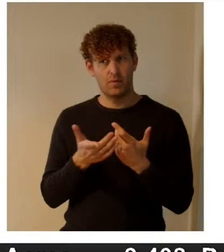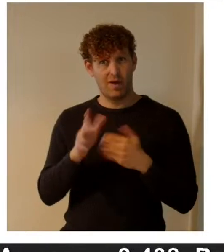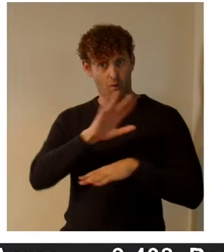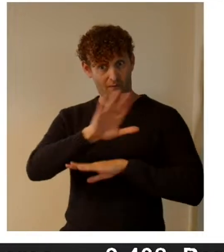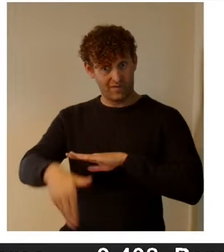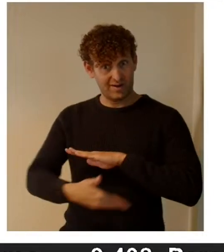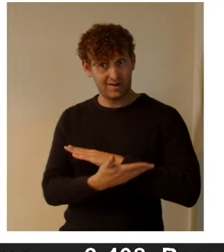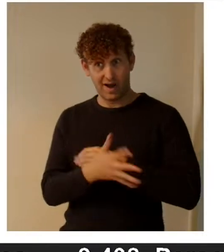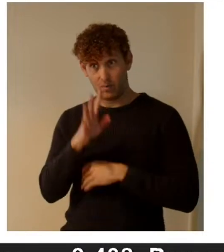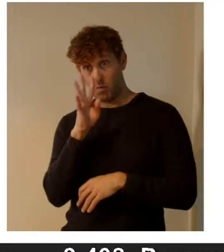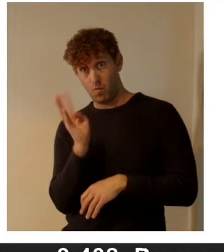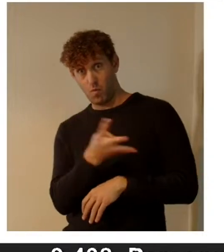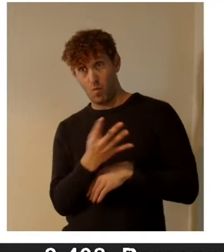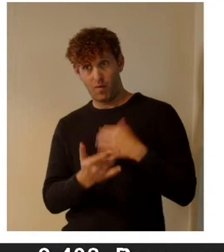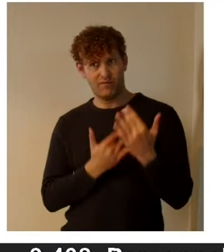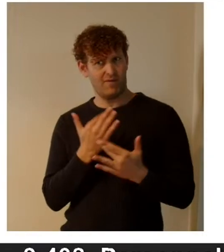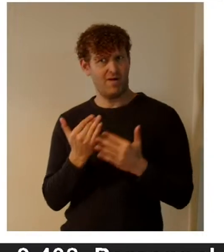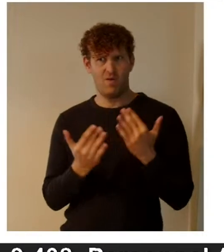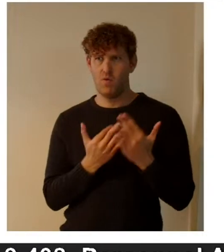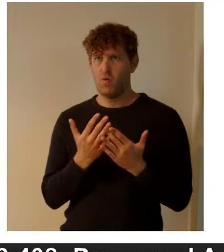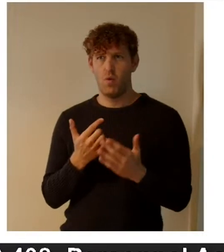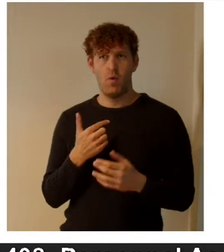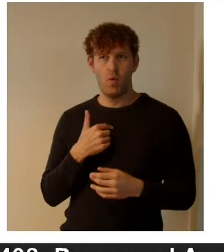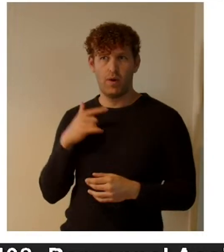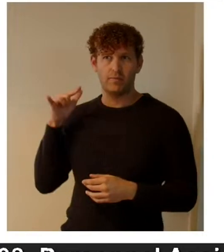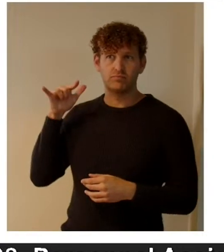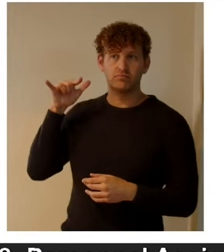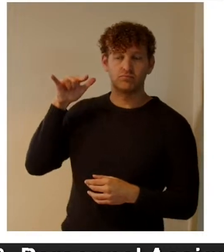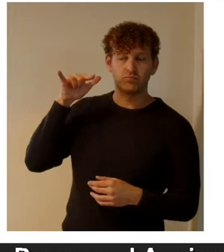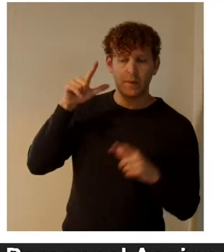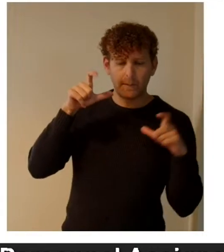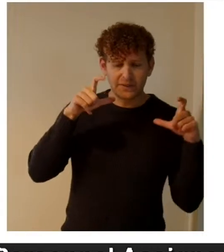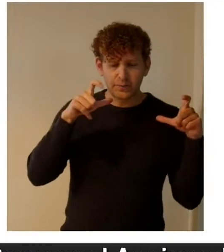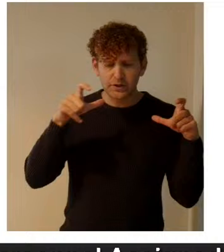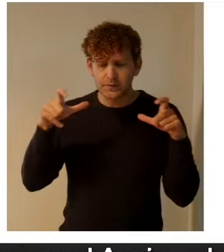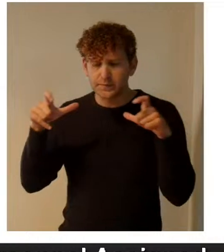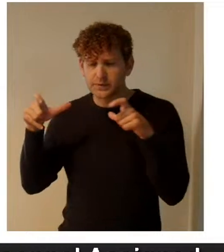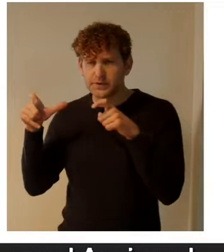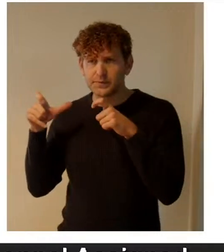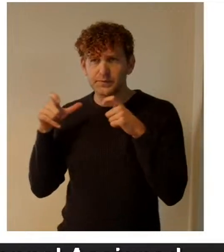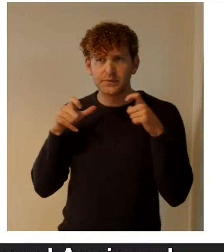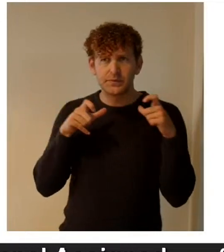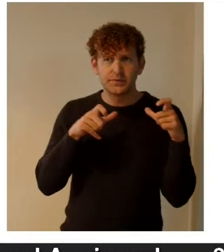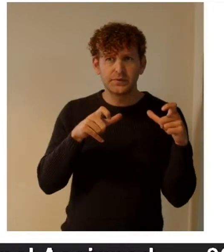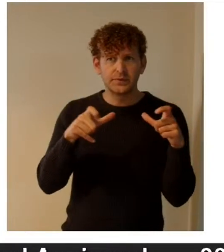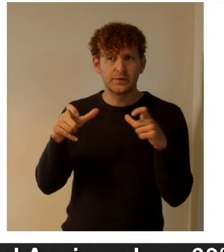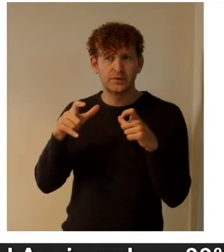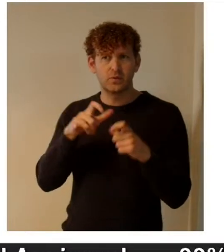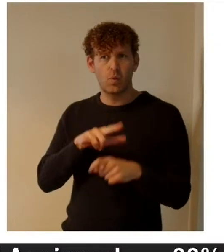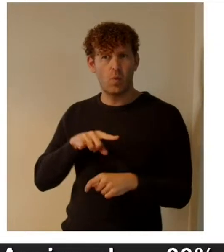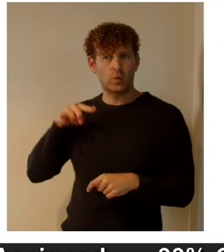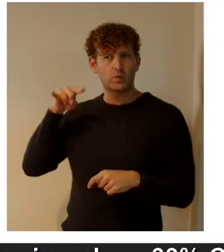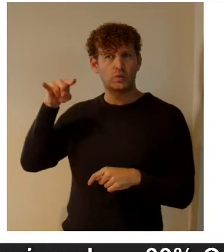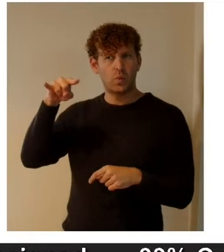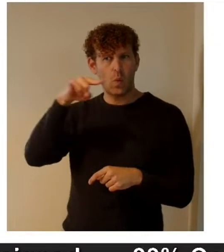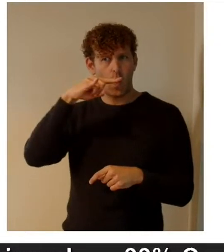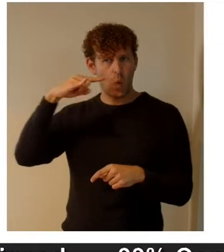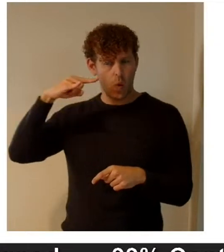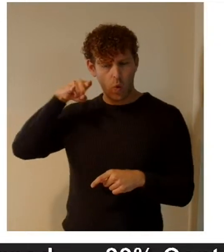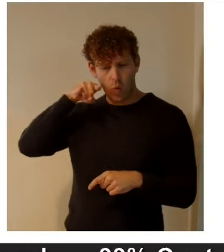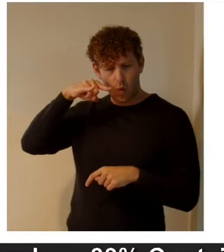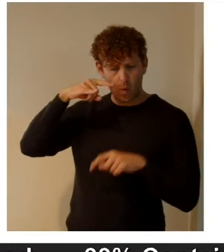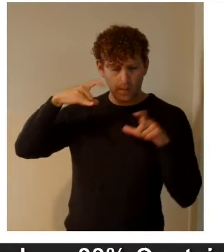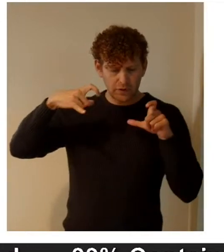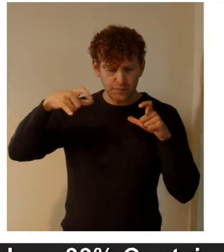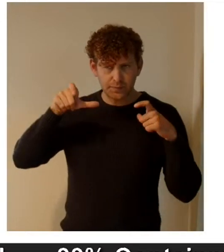flights done several times a day, and over the night, we have our drone technology that's up and with infrared that we are continuously flying,